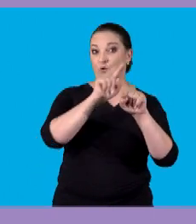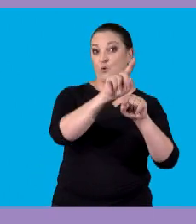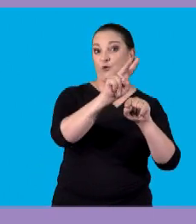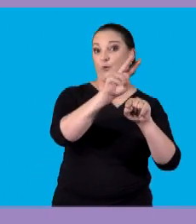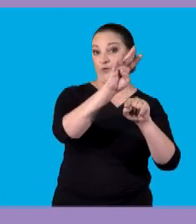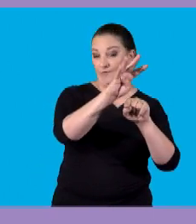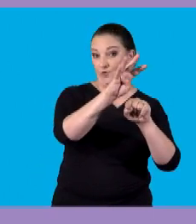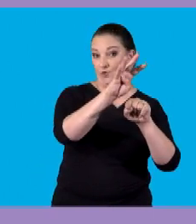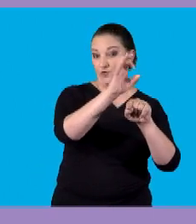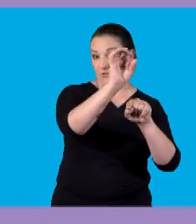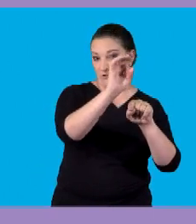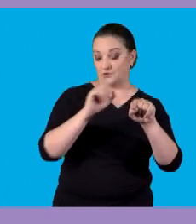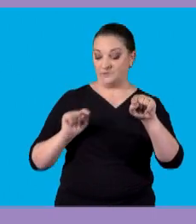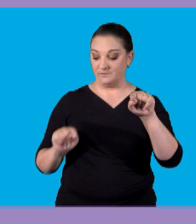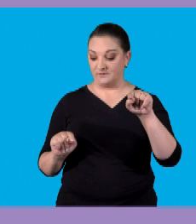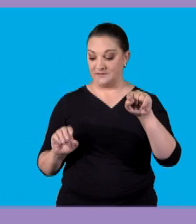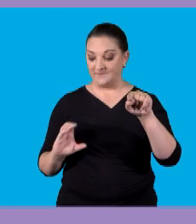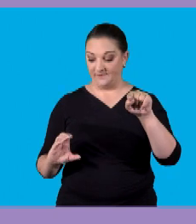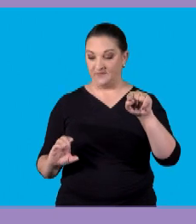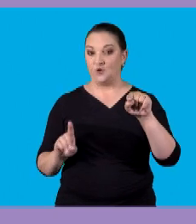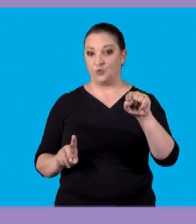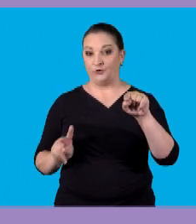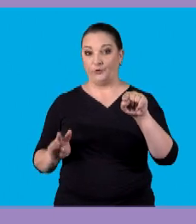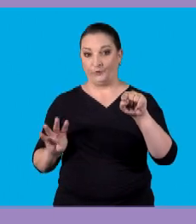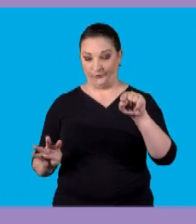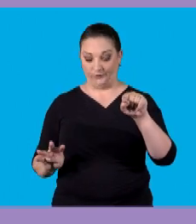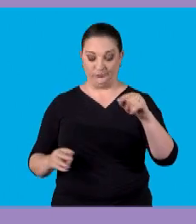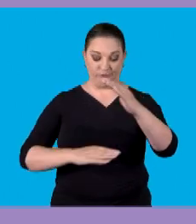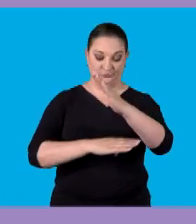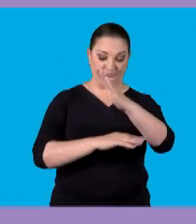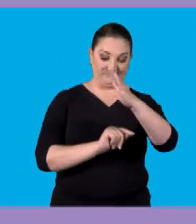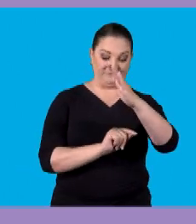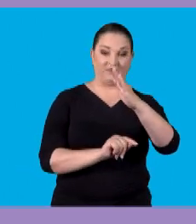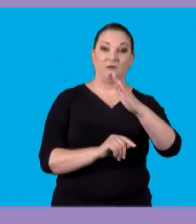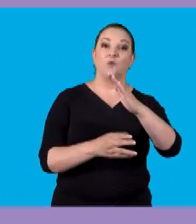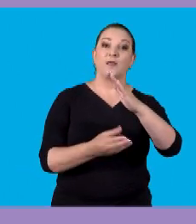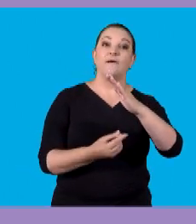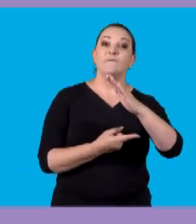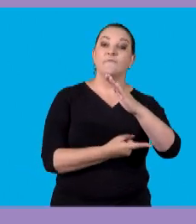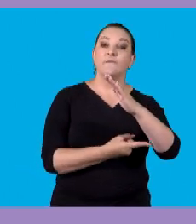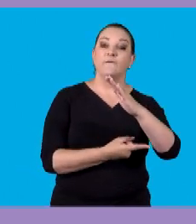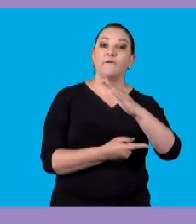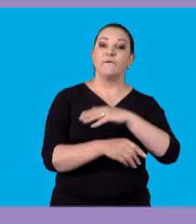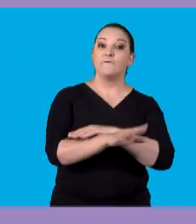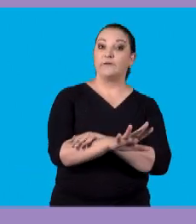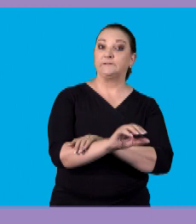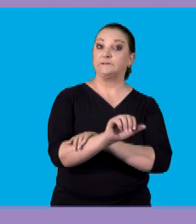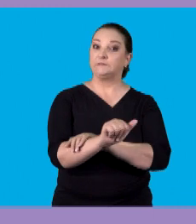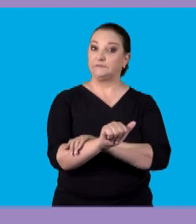is 124 degrees, and we calculated that angle D is equals